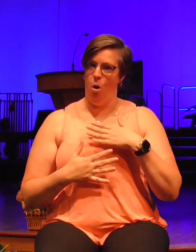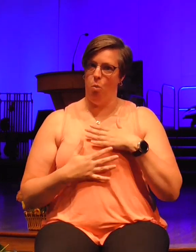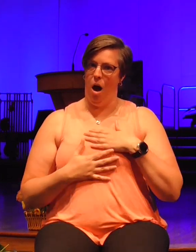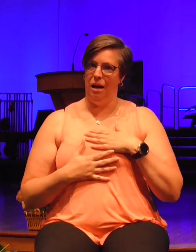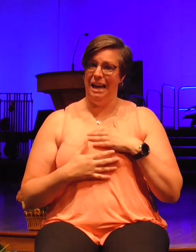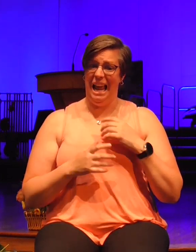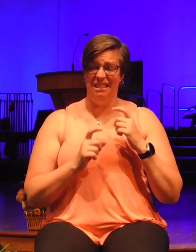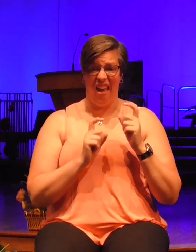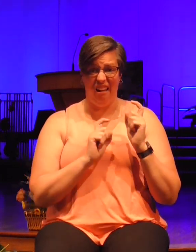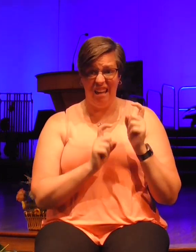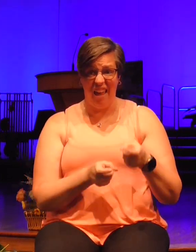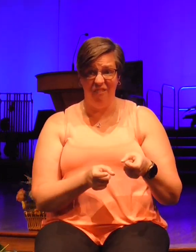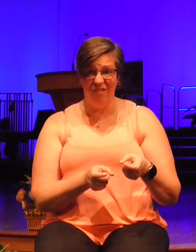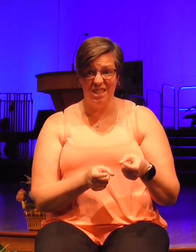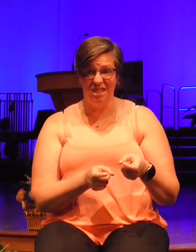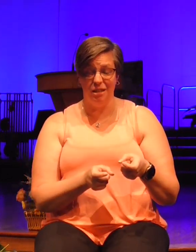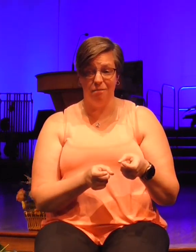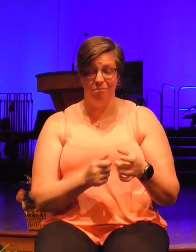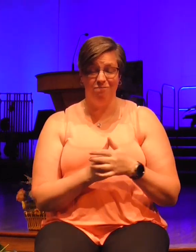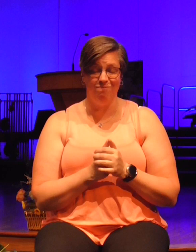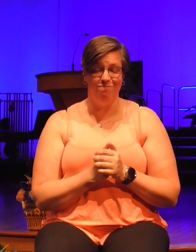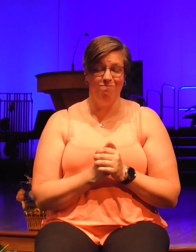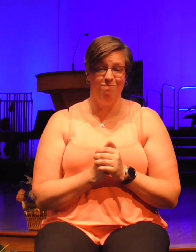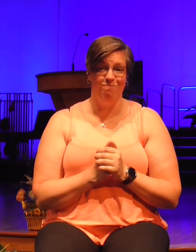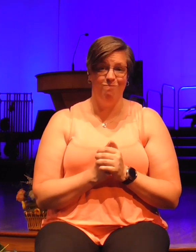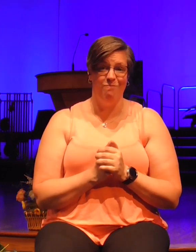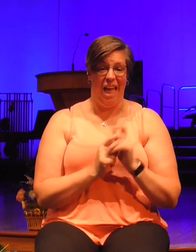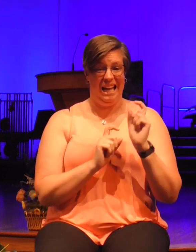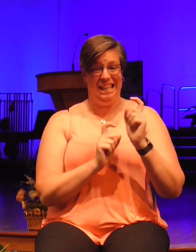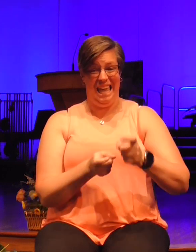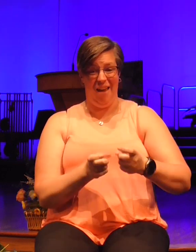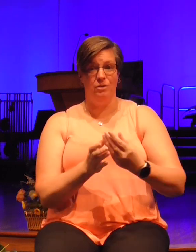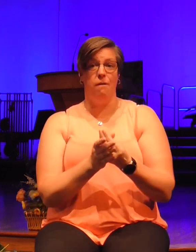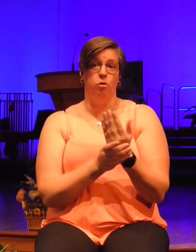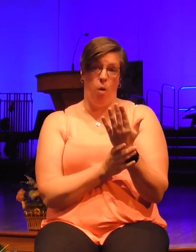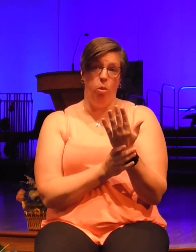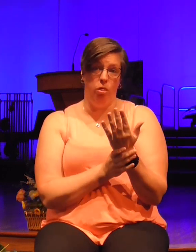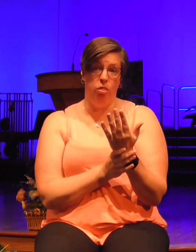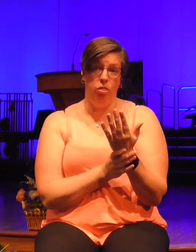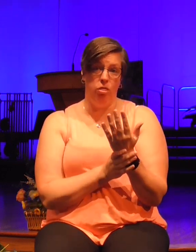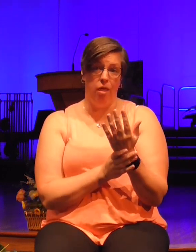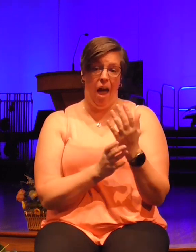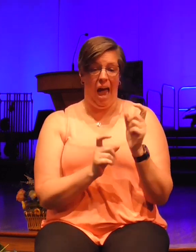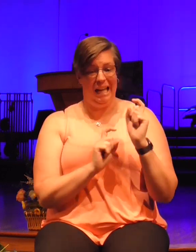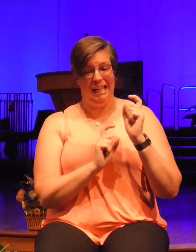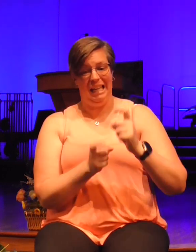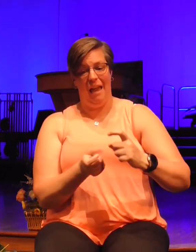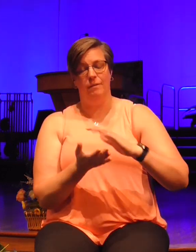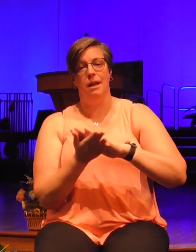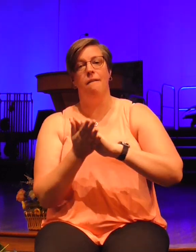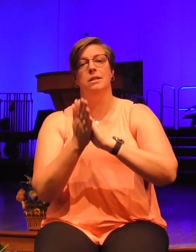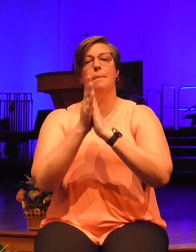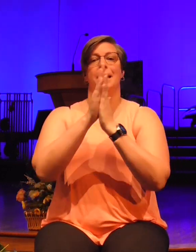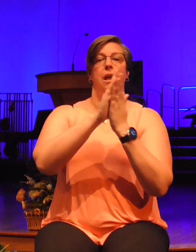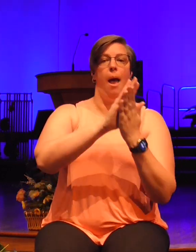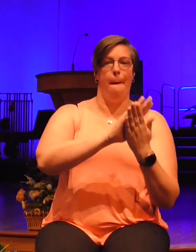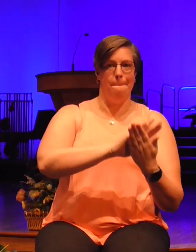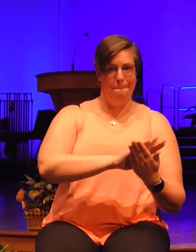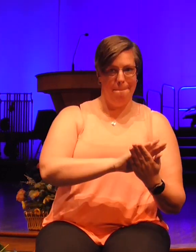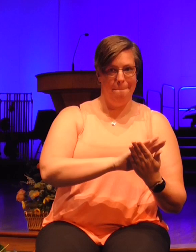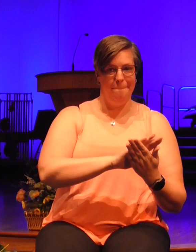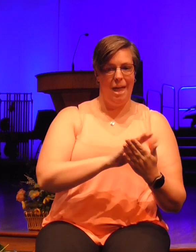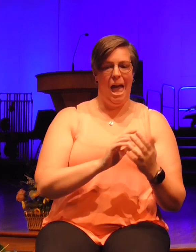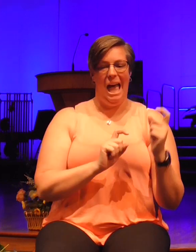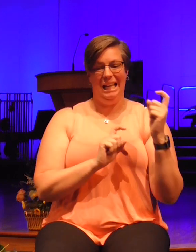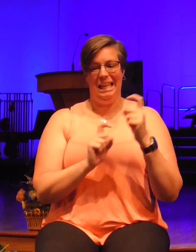gift. A gift. A gift of growth. A gift of becoming. A gift